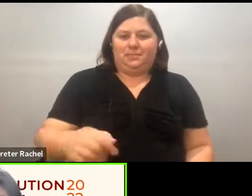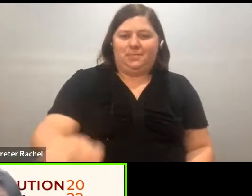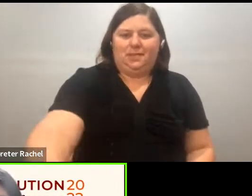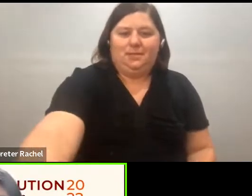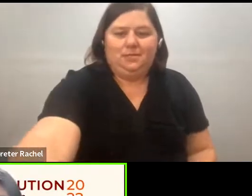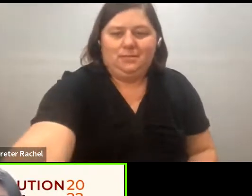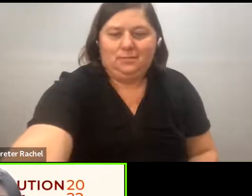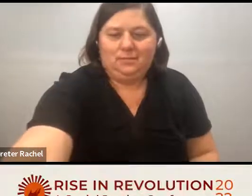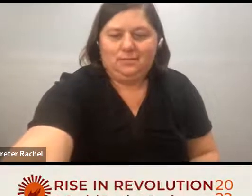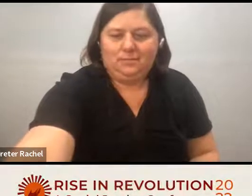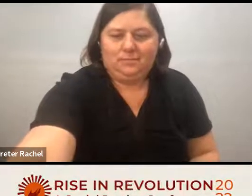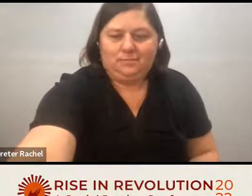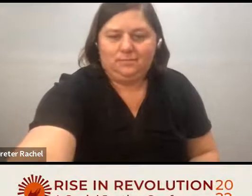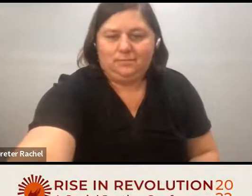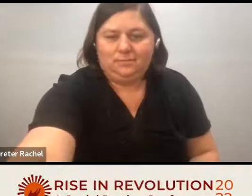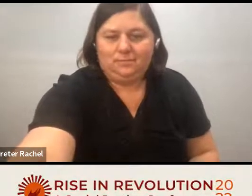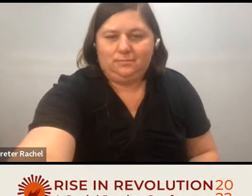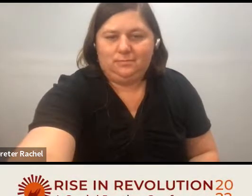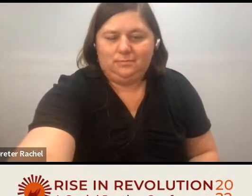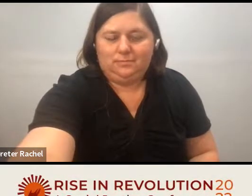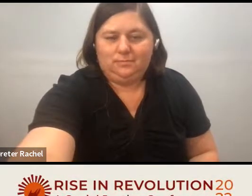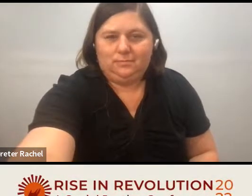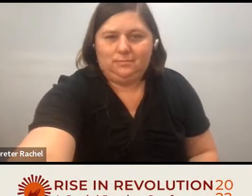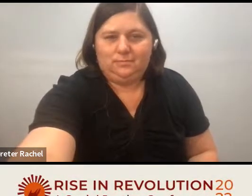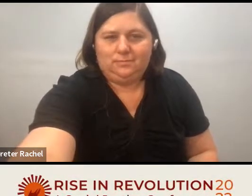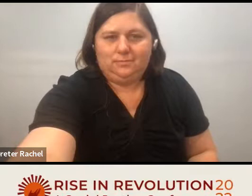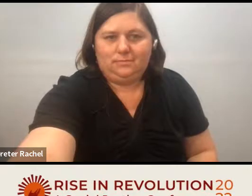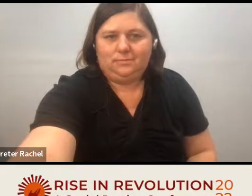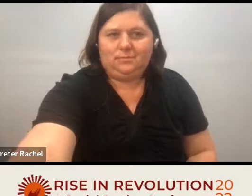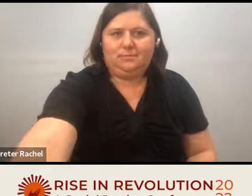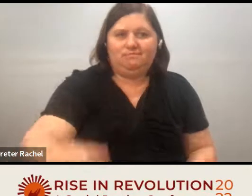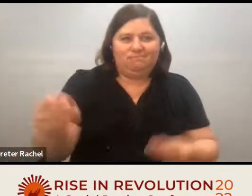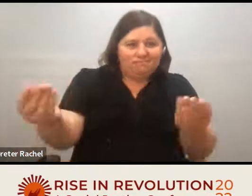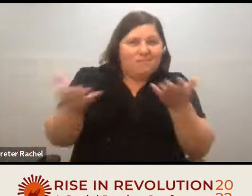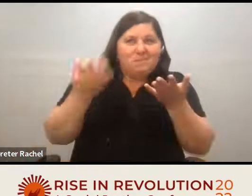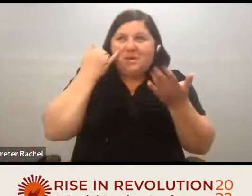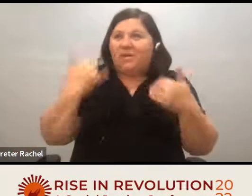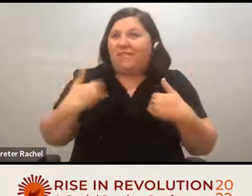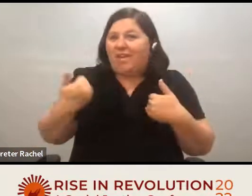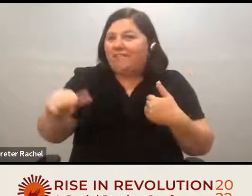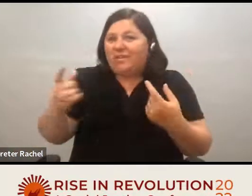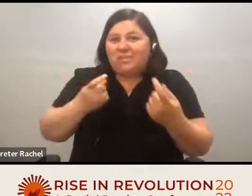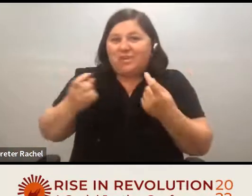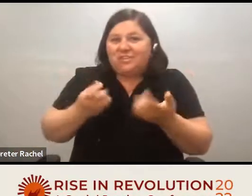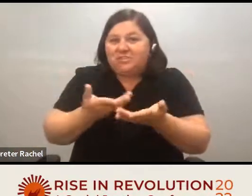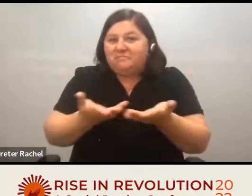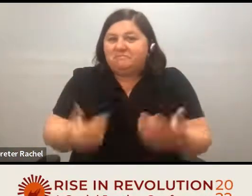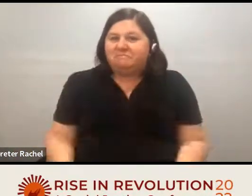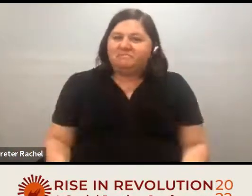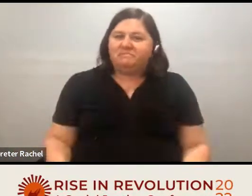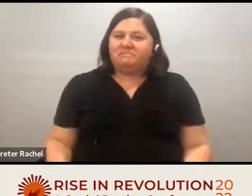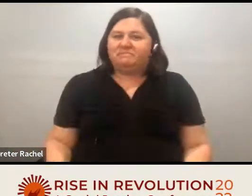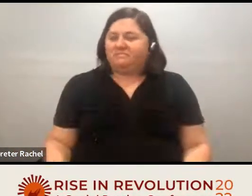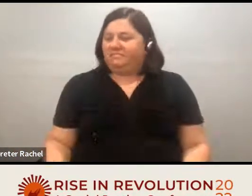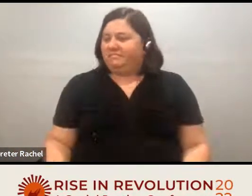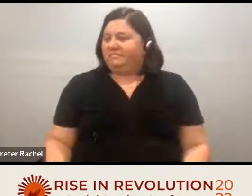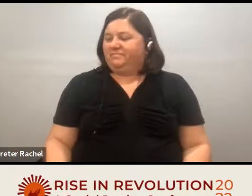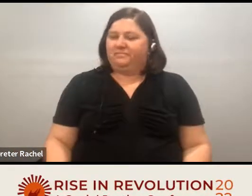Give folks a couple of minutes, and you all, if you have any questions too, feel free to. Sure.